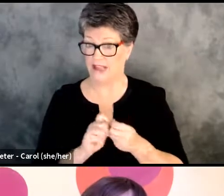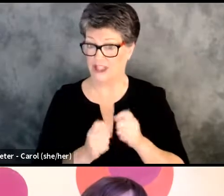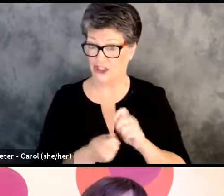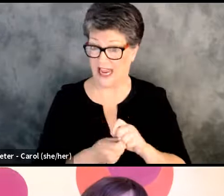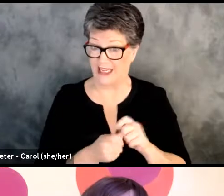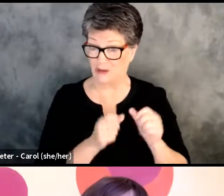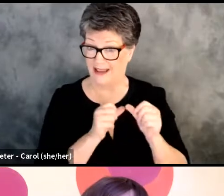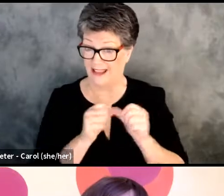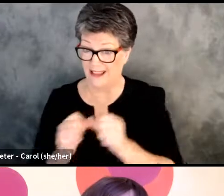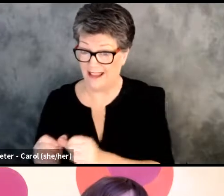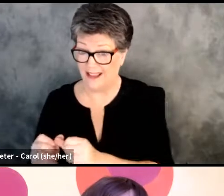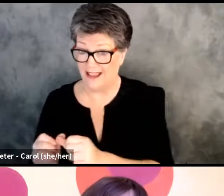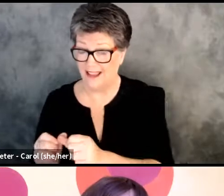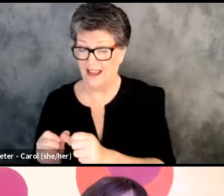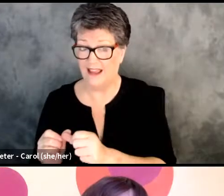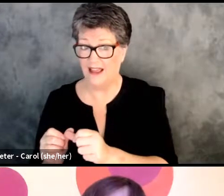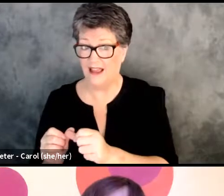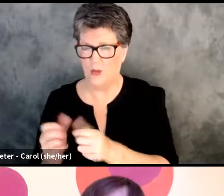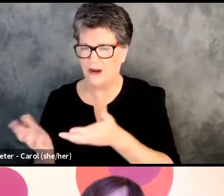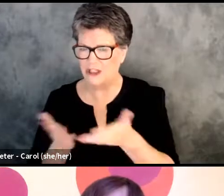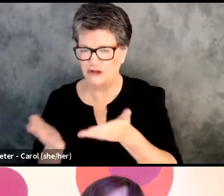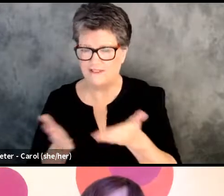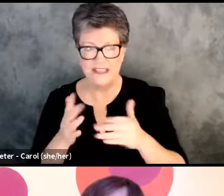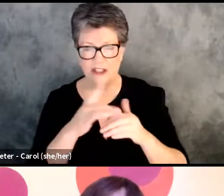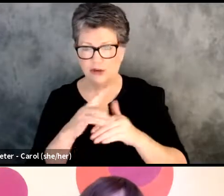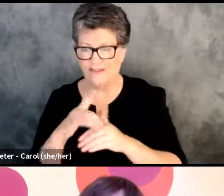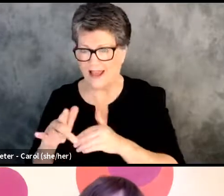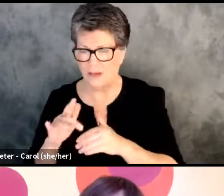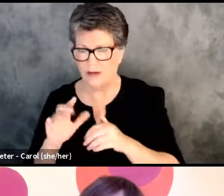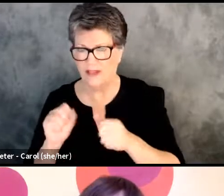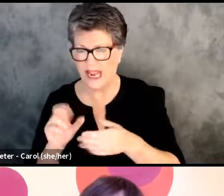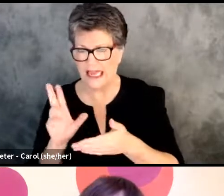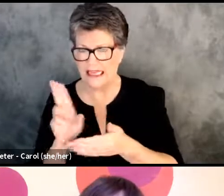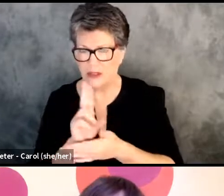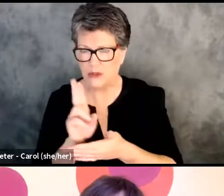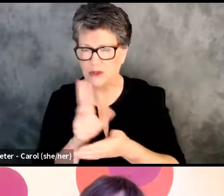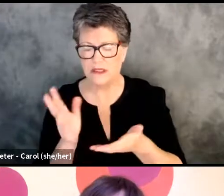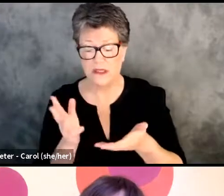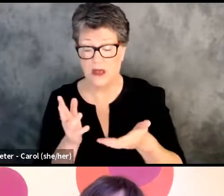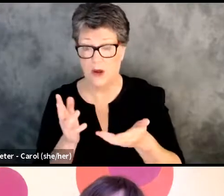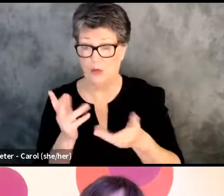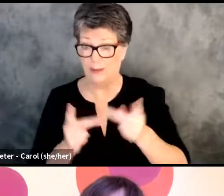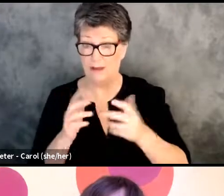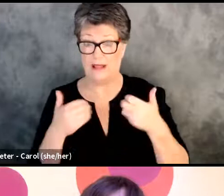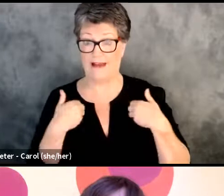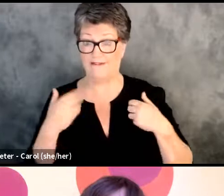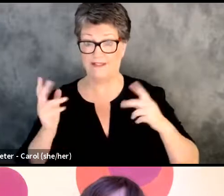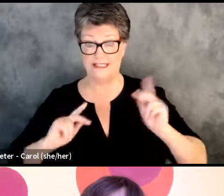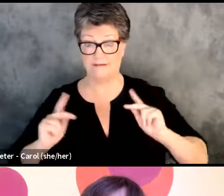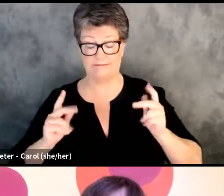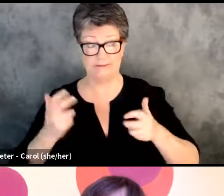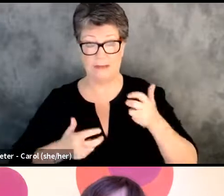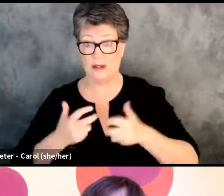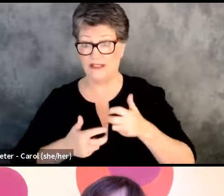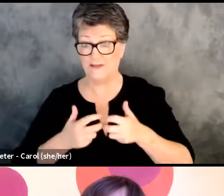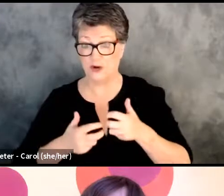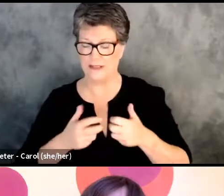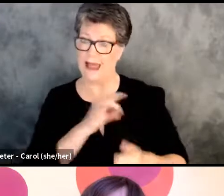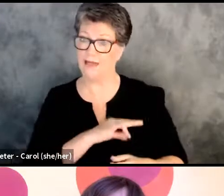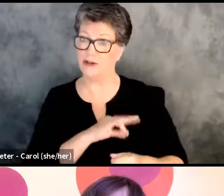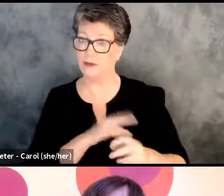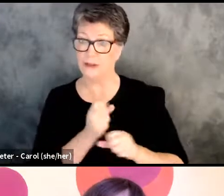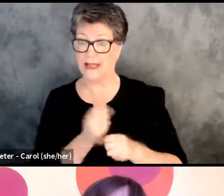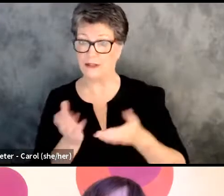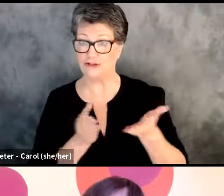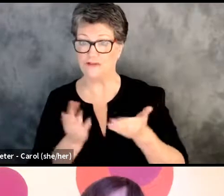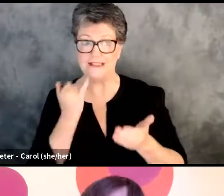constant? What services are available? Will people have difficulty being made eligible to get services that